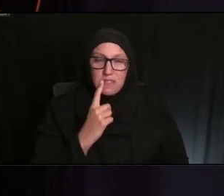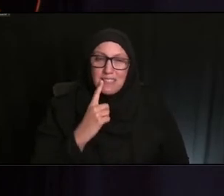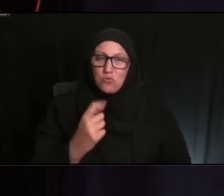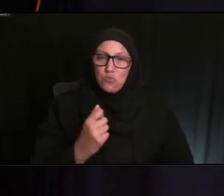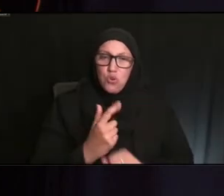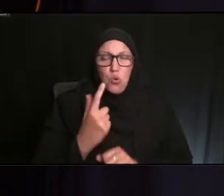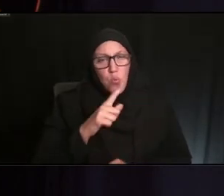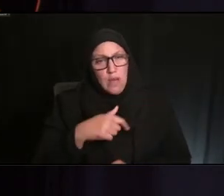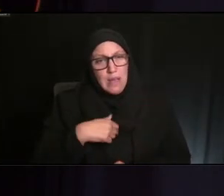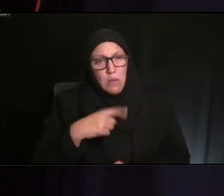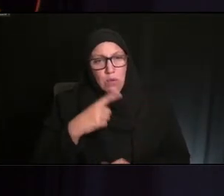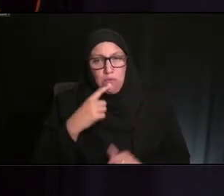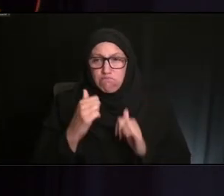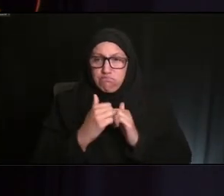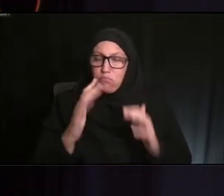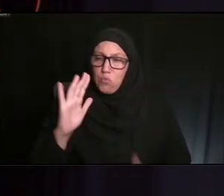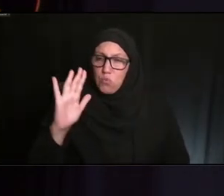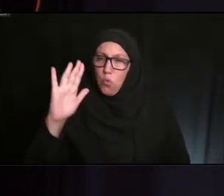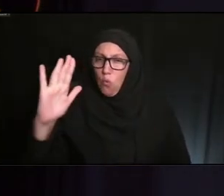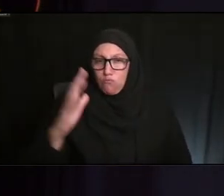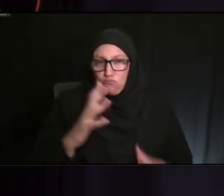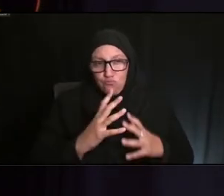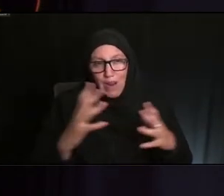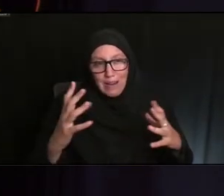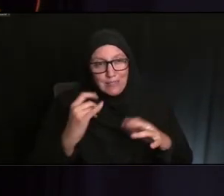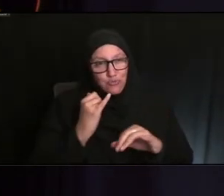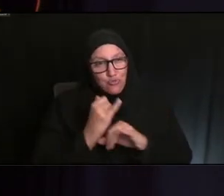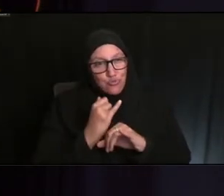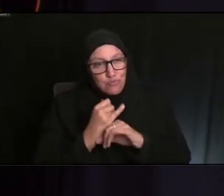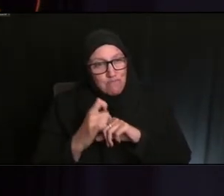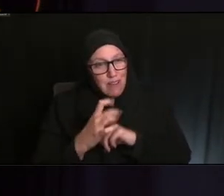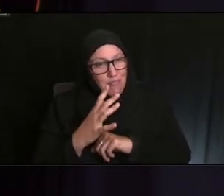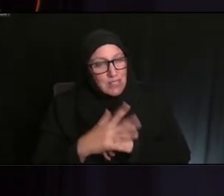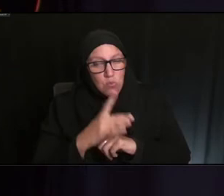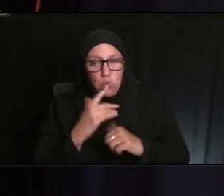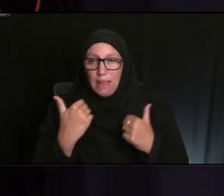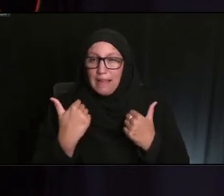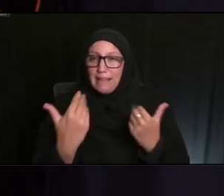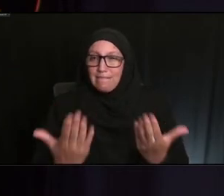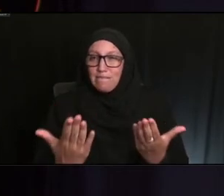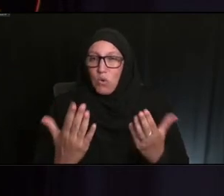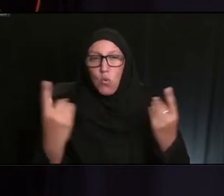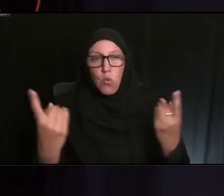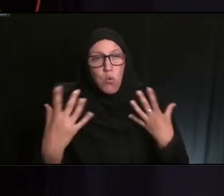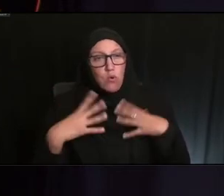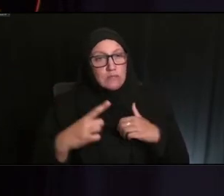greatest institution, which is marriage, and we're going to give it to anybody that wants to do it.